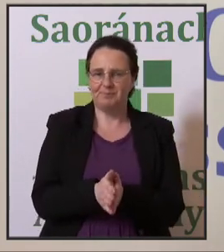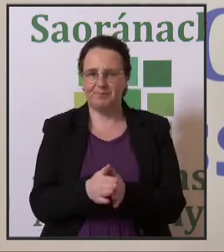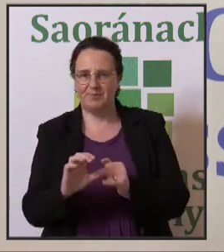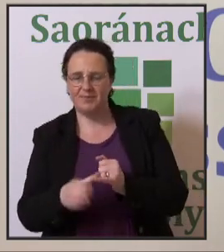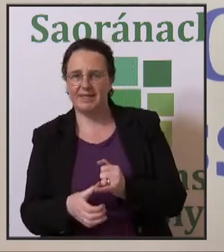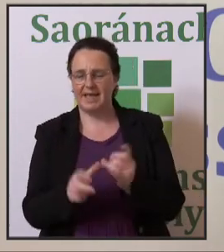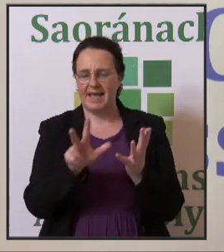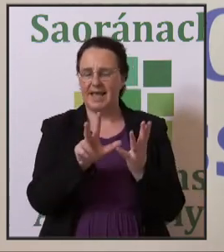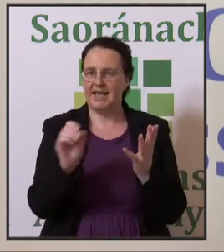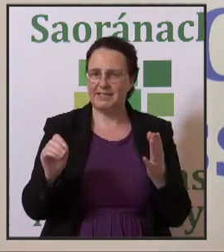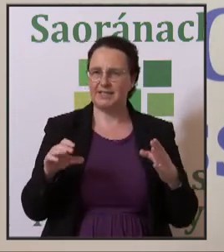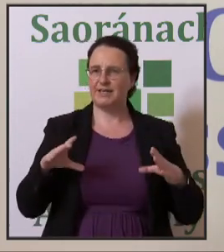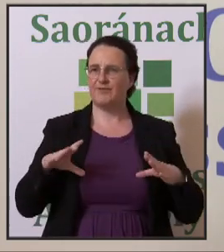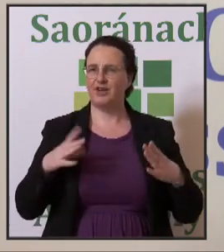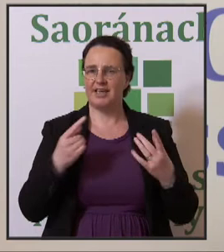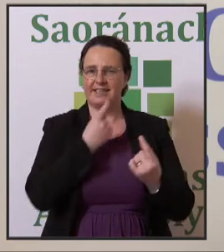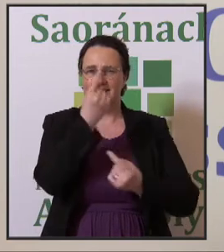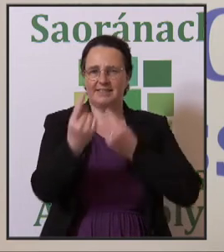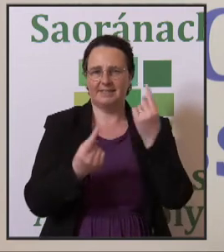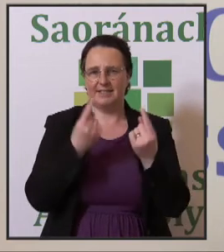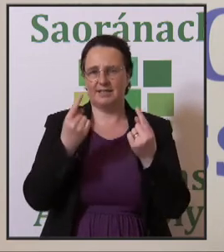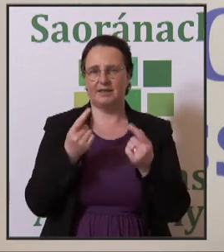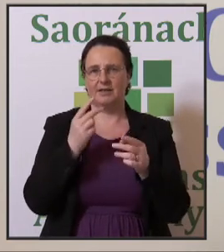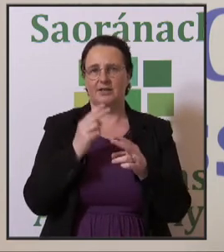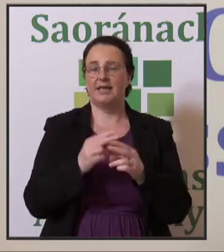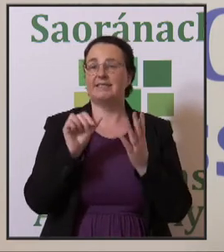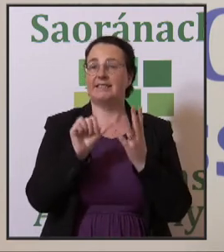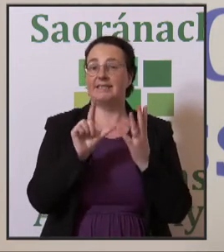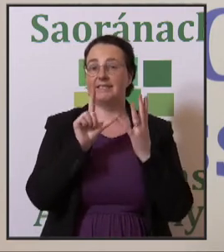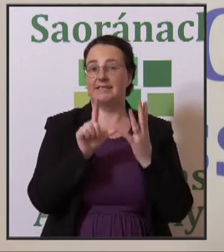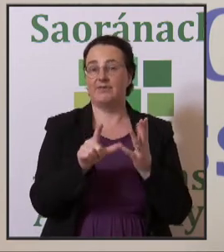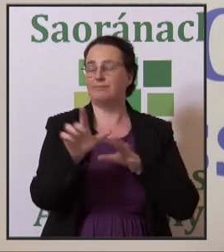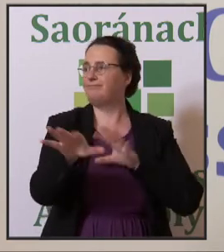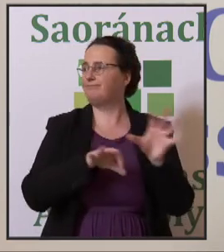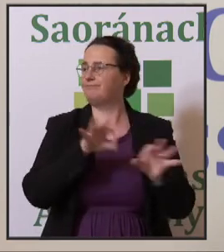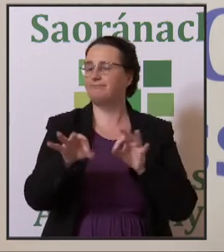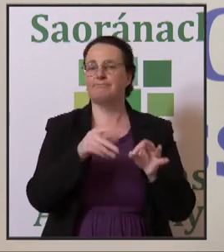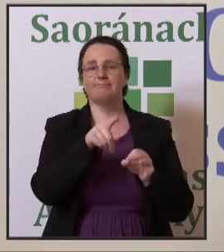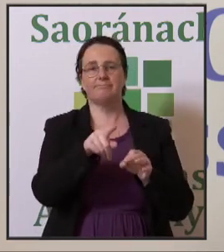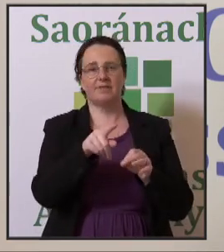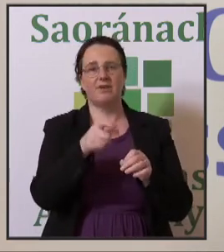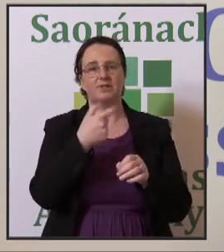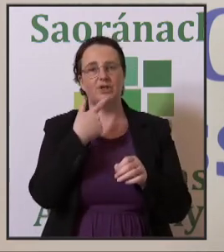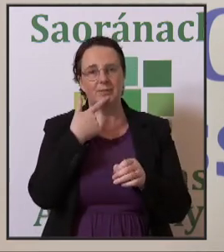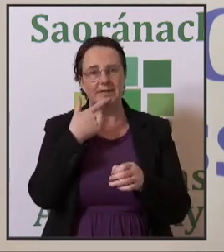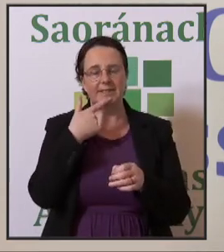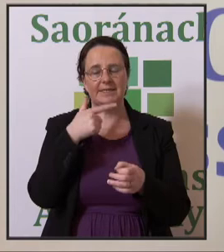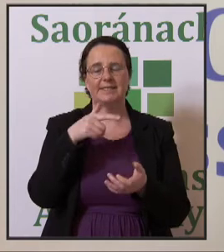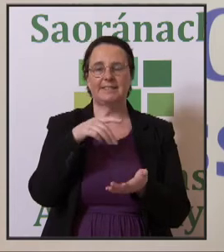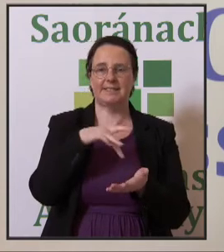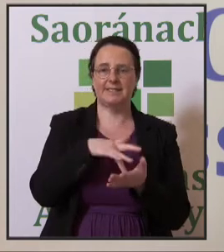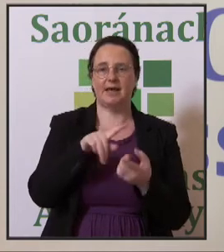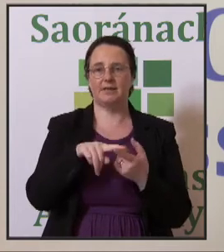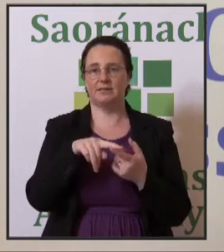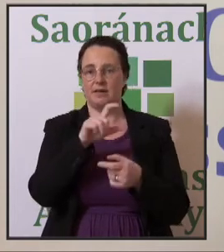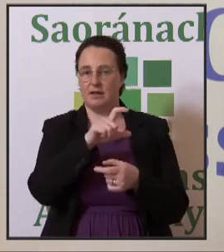80 free citizens made up from 67 randomly selected citizens of Dublin City and Council,